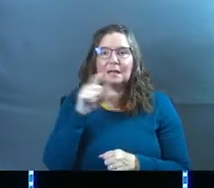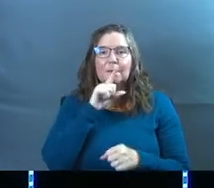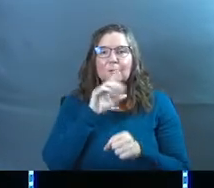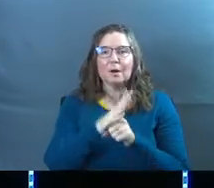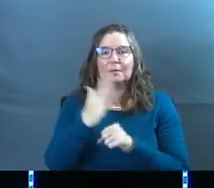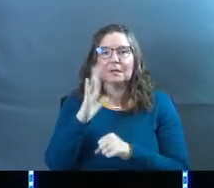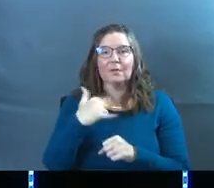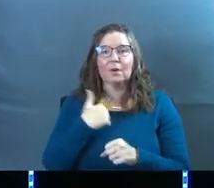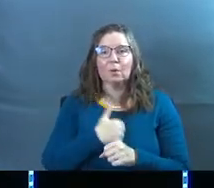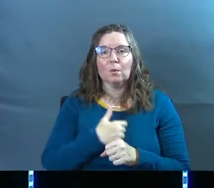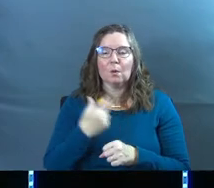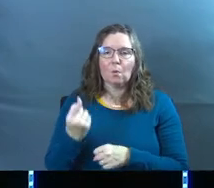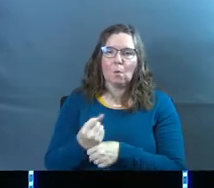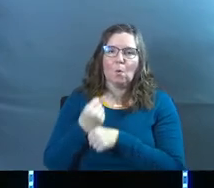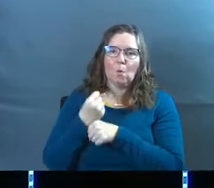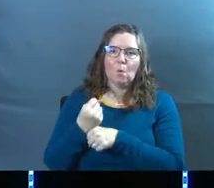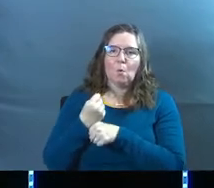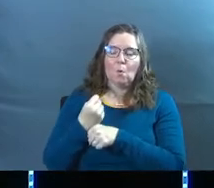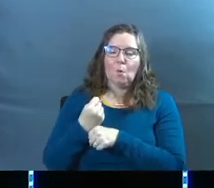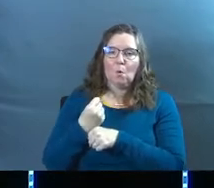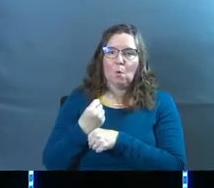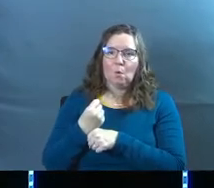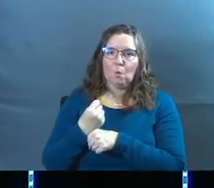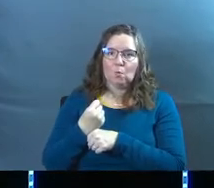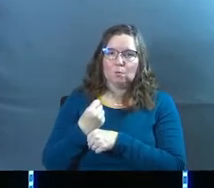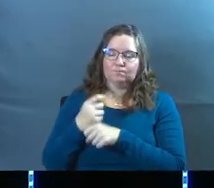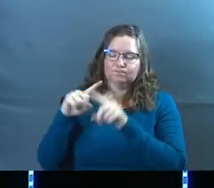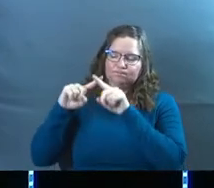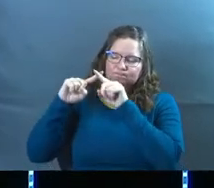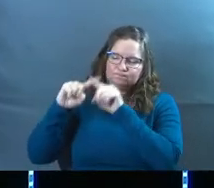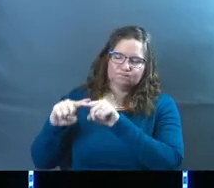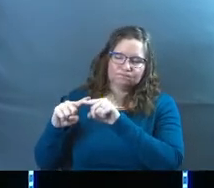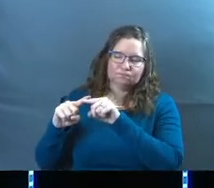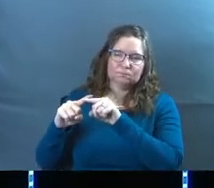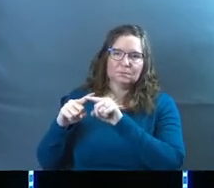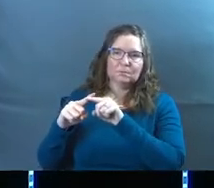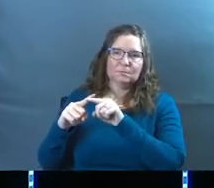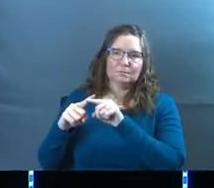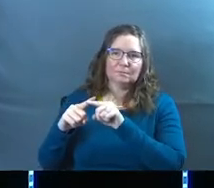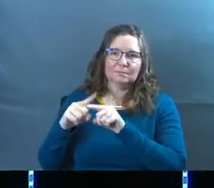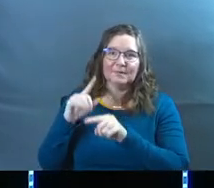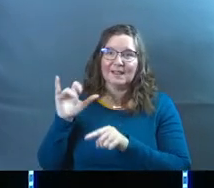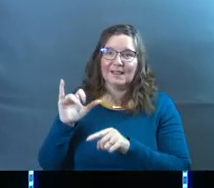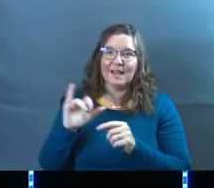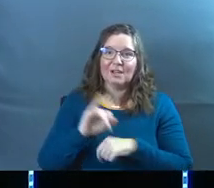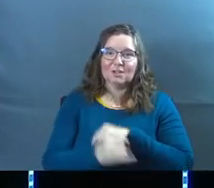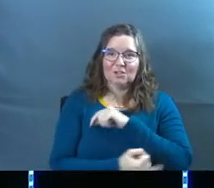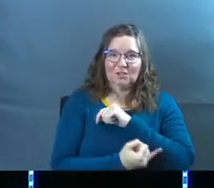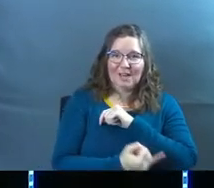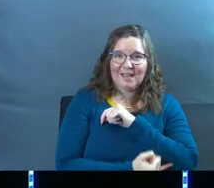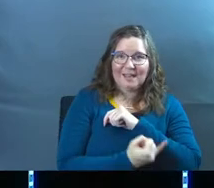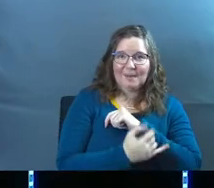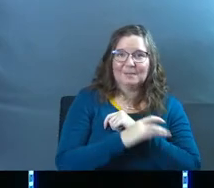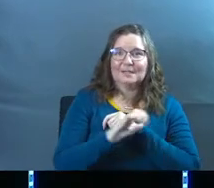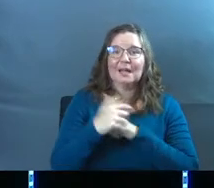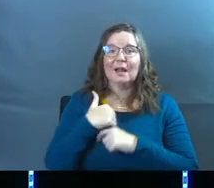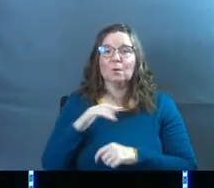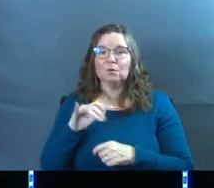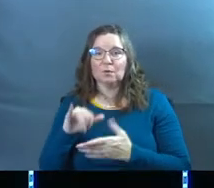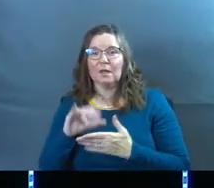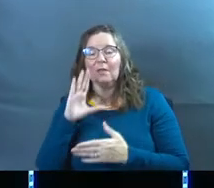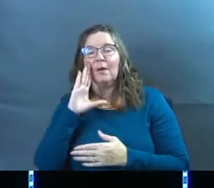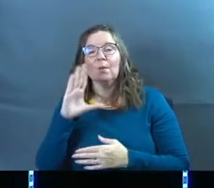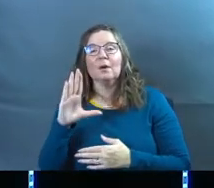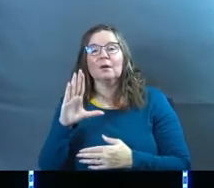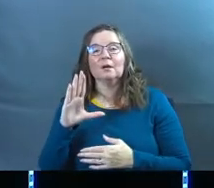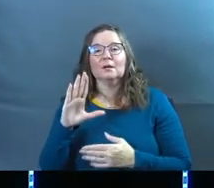promises of God that we're going to hold on to and clamp on to for dear life, just like Jacob did. And as we do, they're